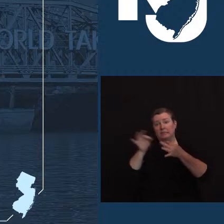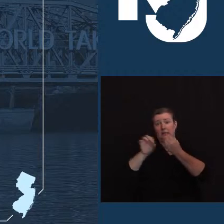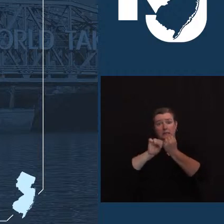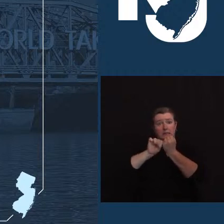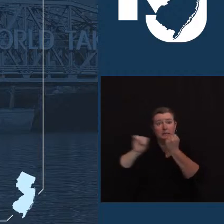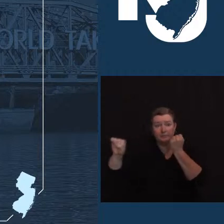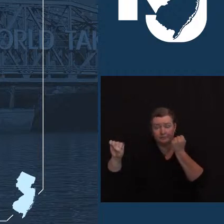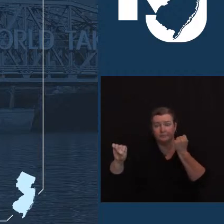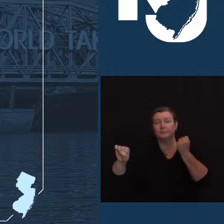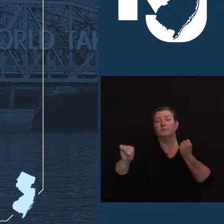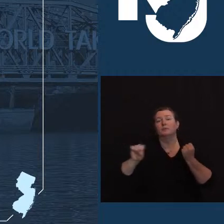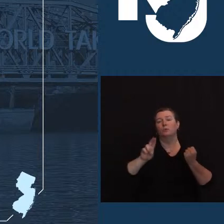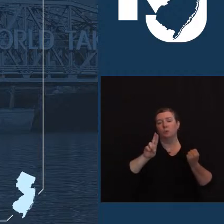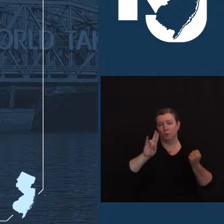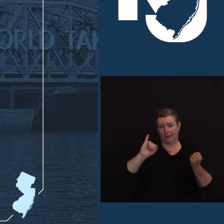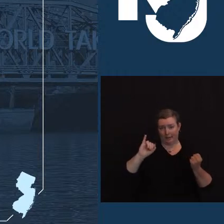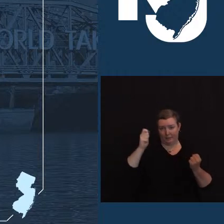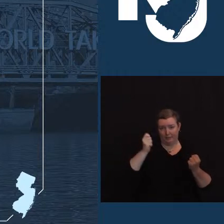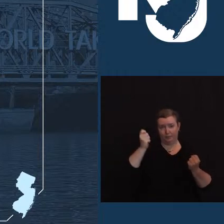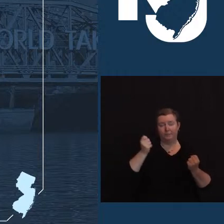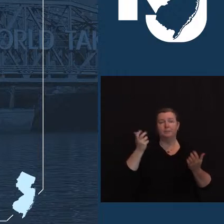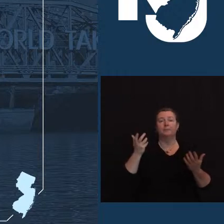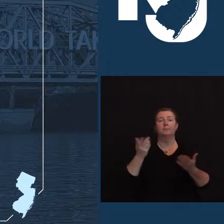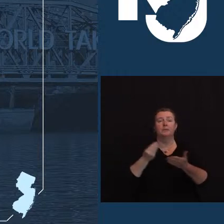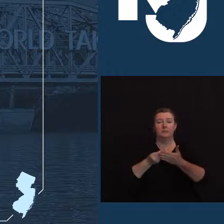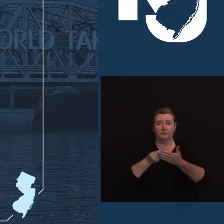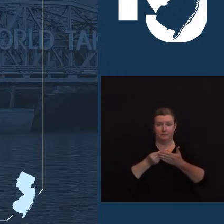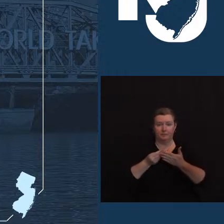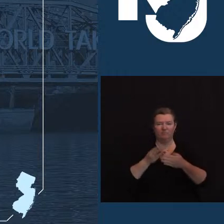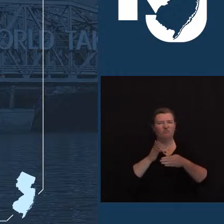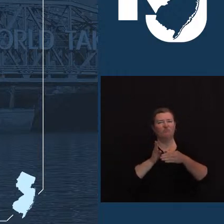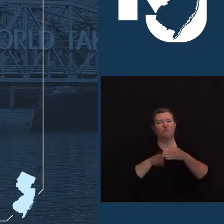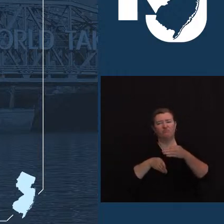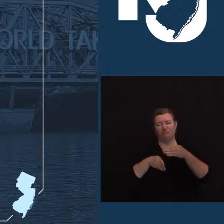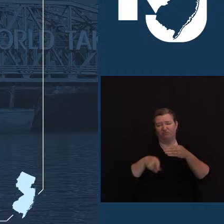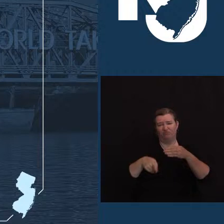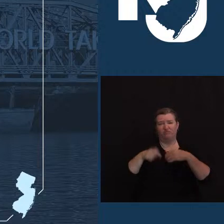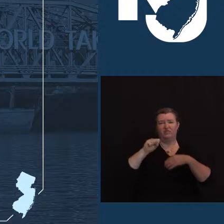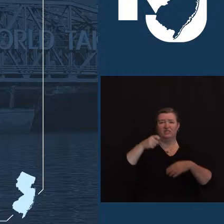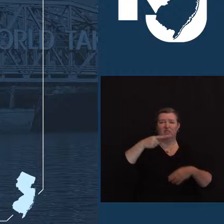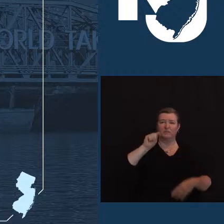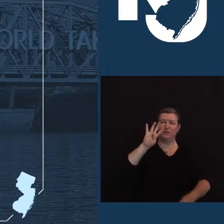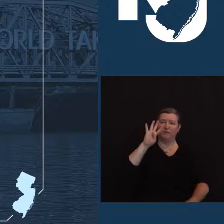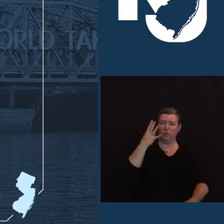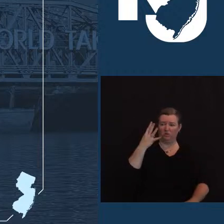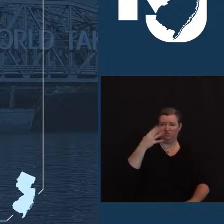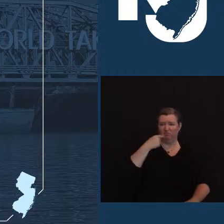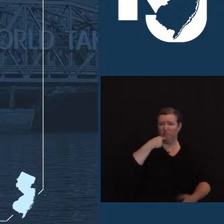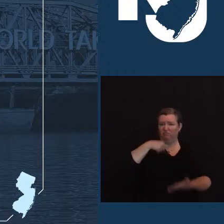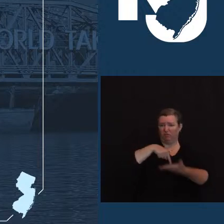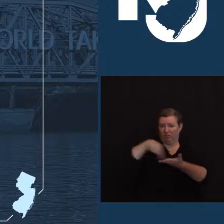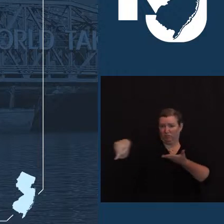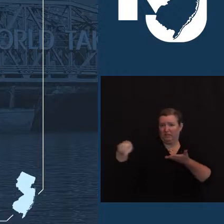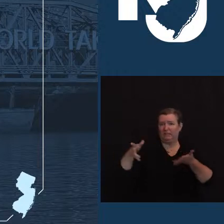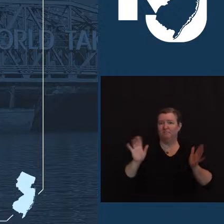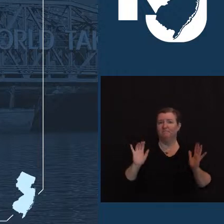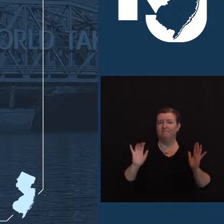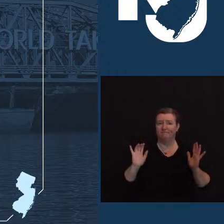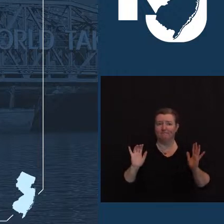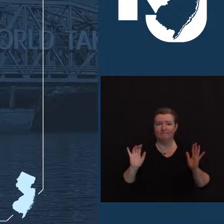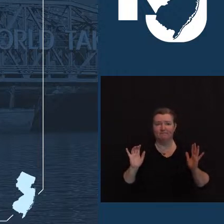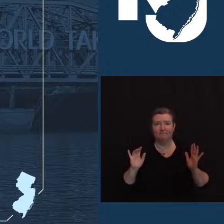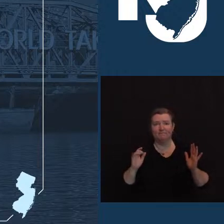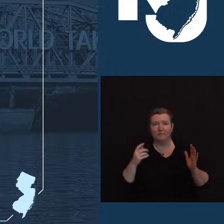weekly benefit, expire on September 4. The proper way to extend federal UI benefits is